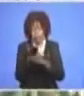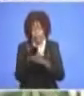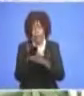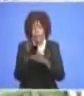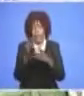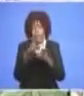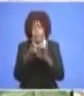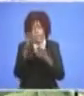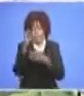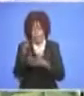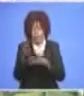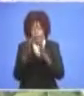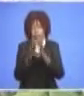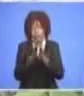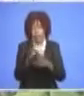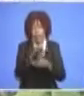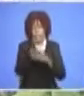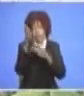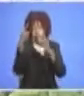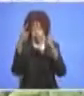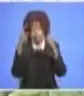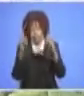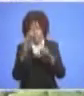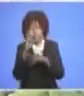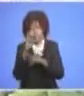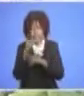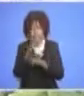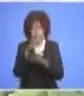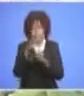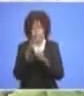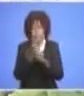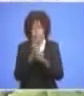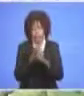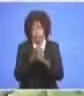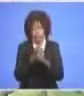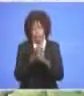And we pray for another successful 60 years of Valley Boys' existence.